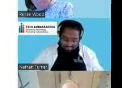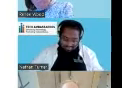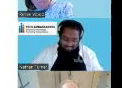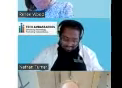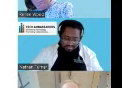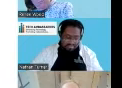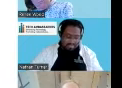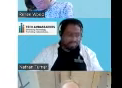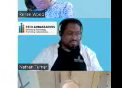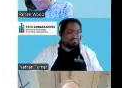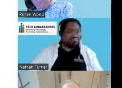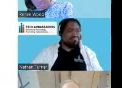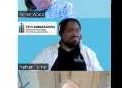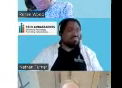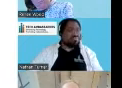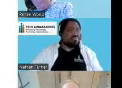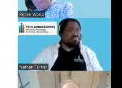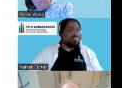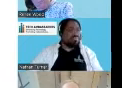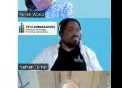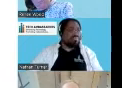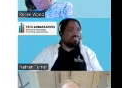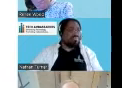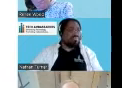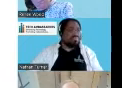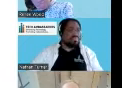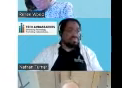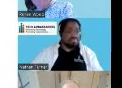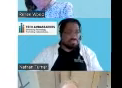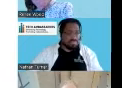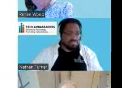Okay, I've got a couple more coming in.